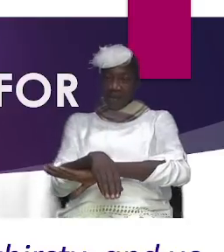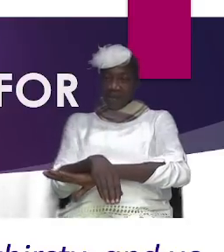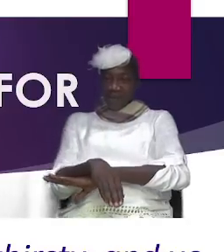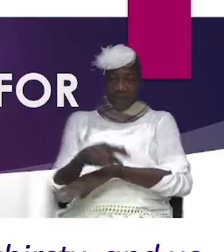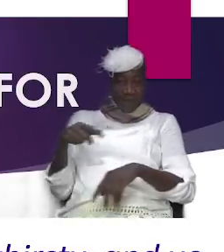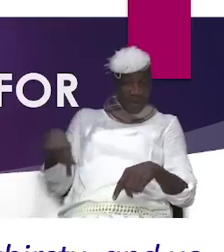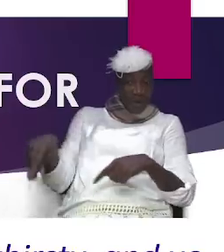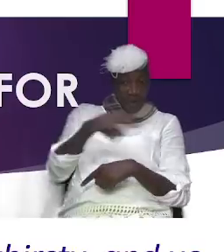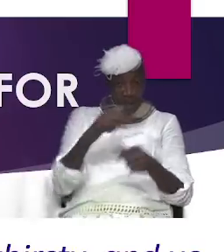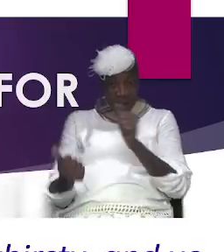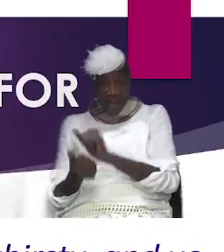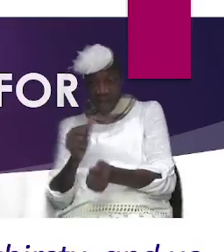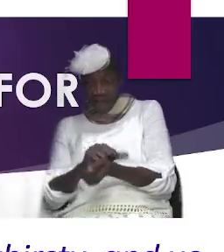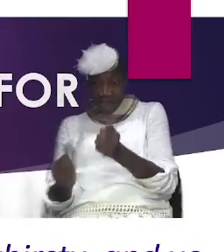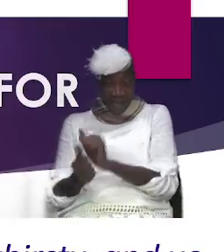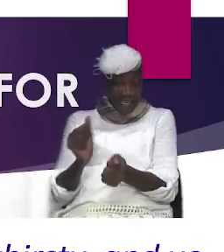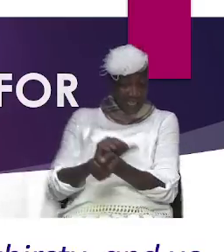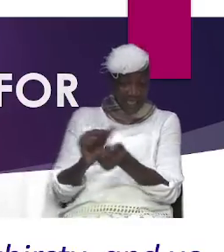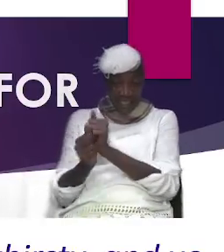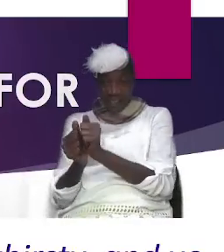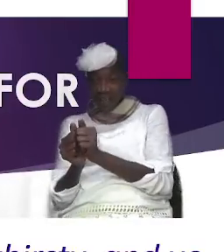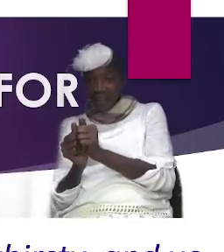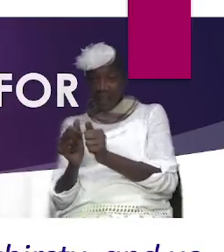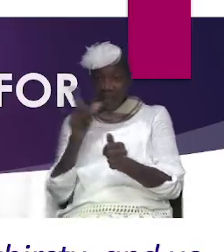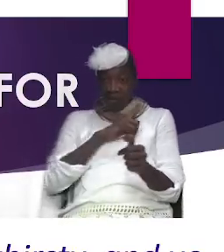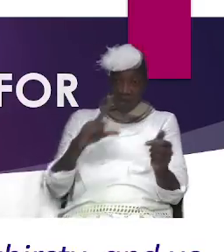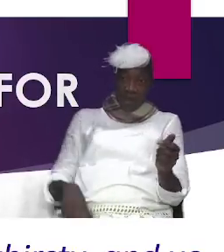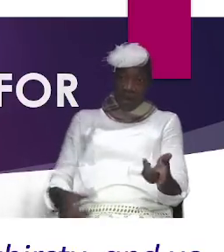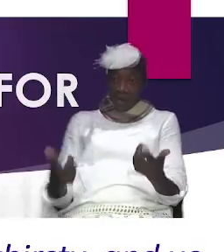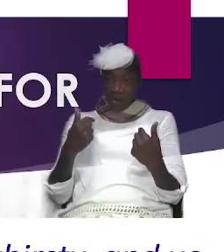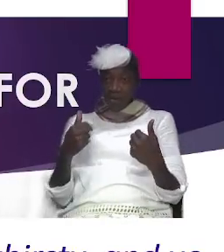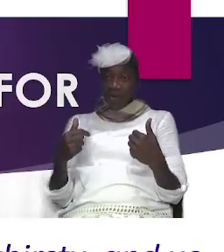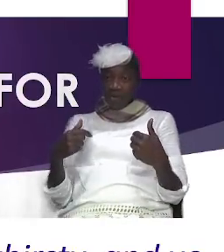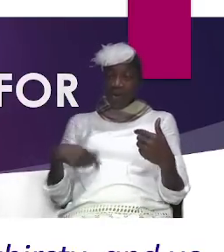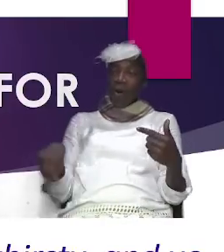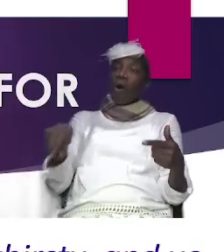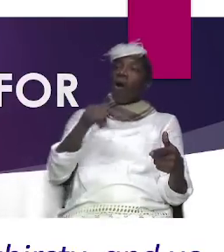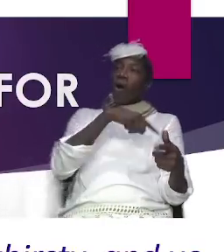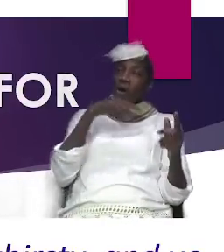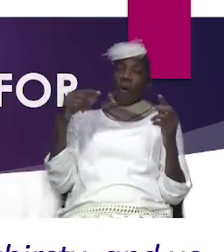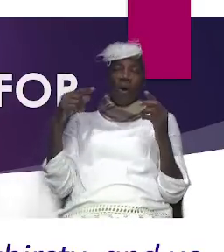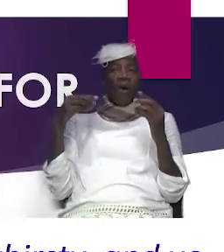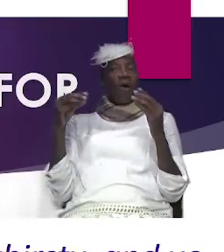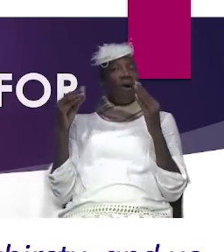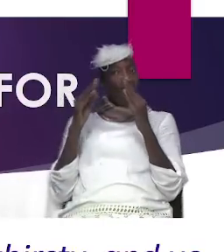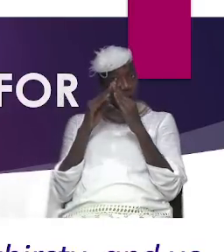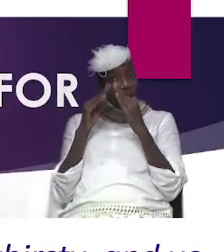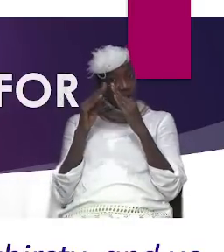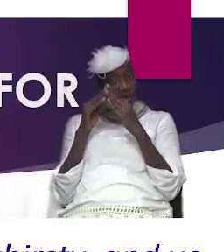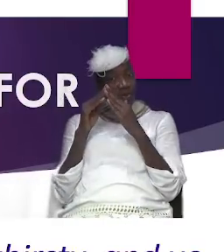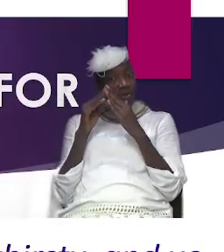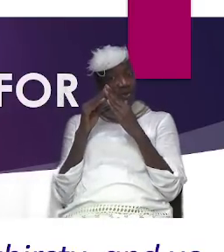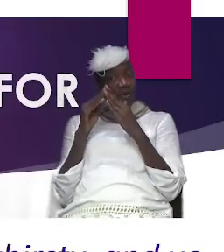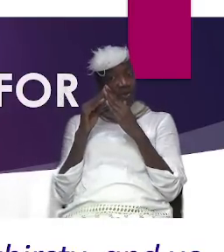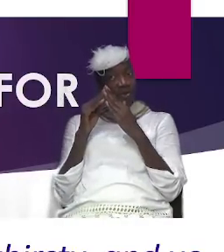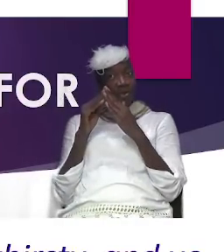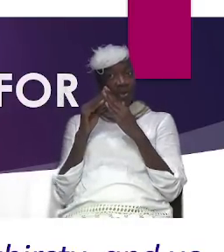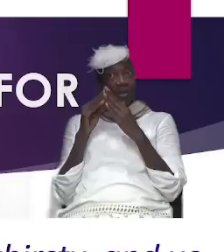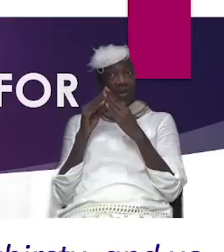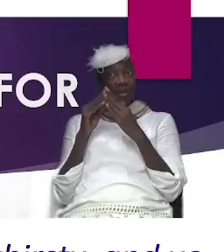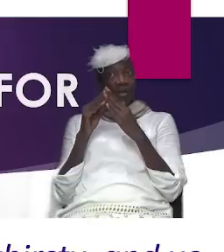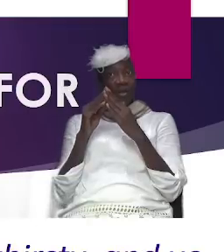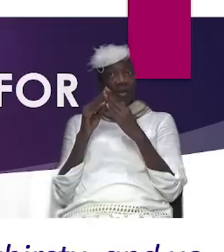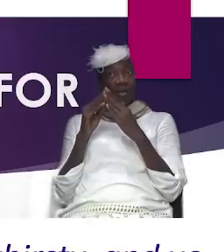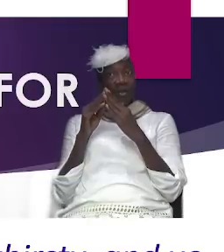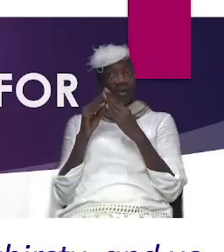house. One fight would have probably break out. Everybody would want him to come to our own house. The fact is,